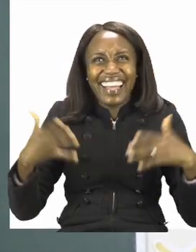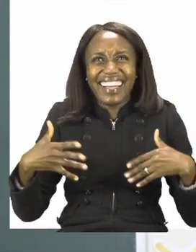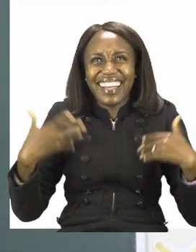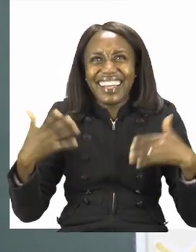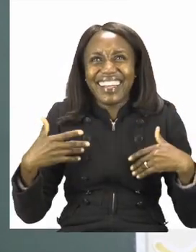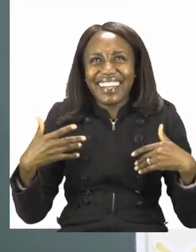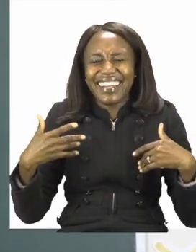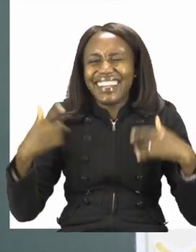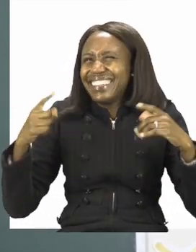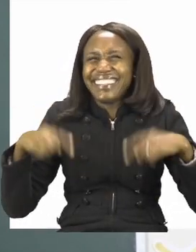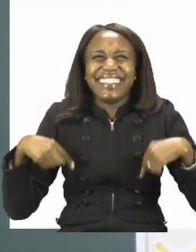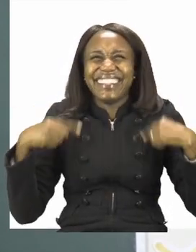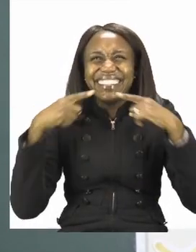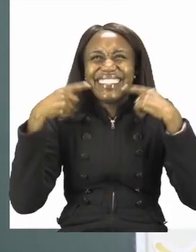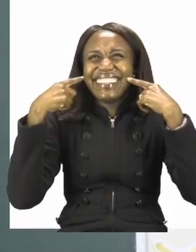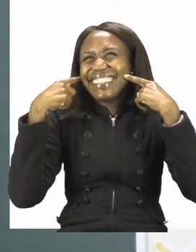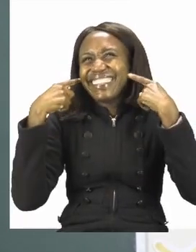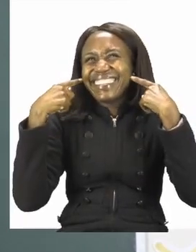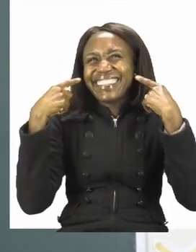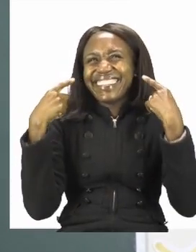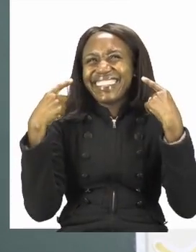are closed. So like this.